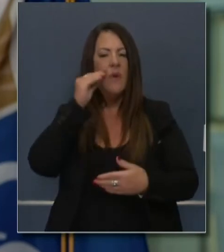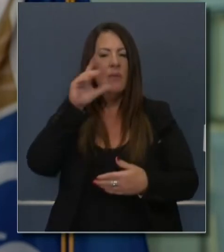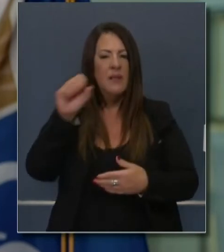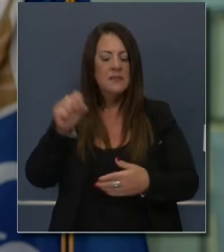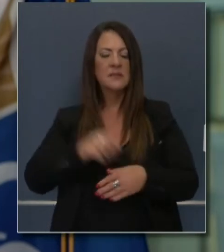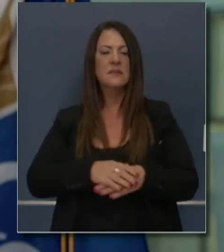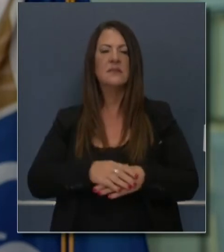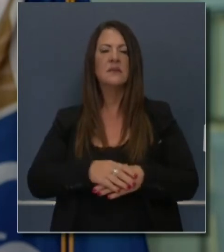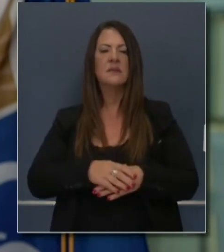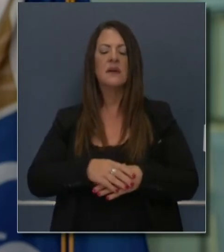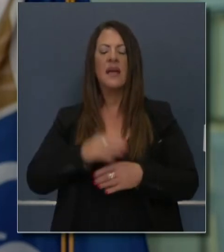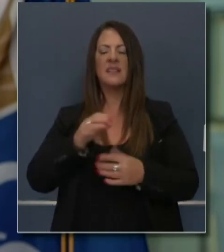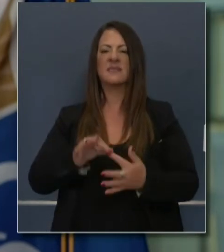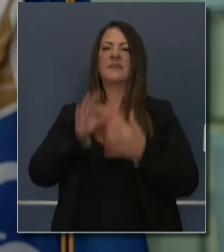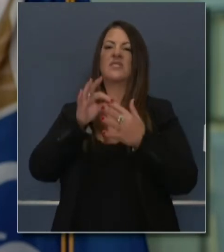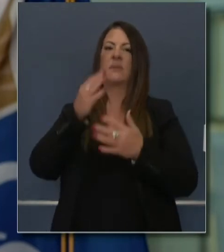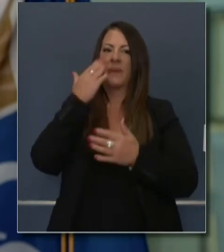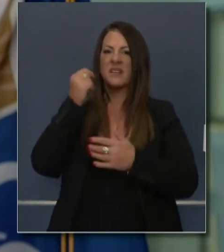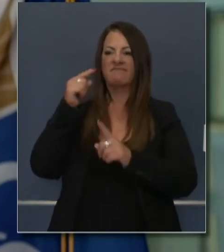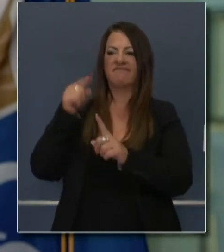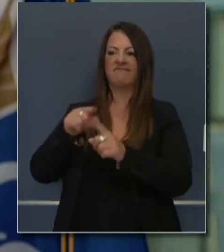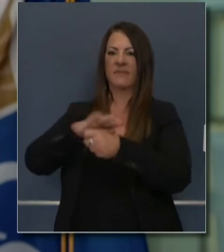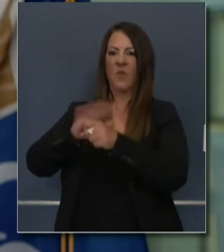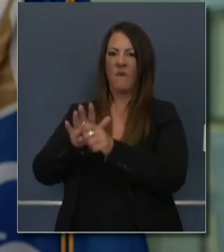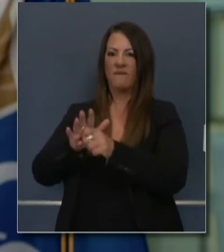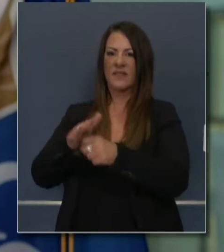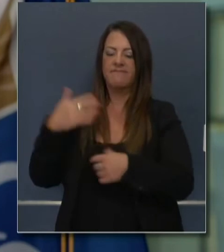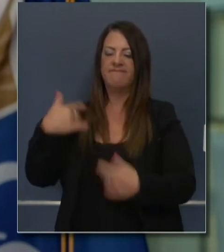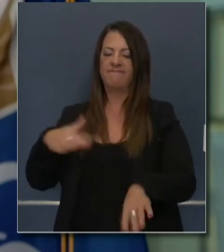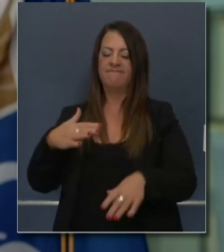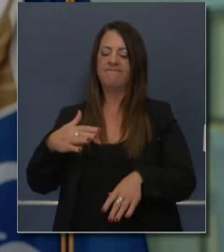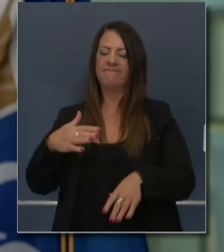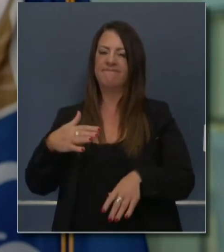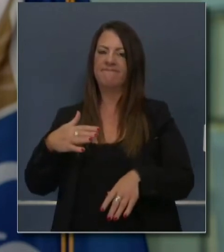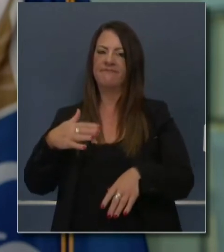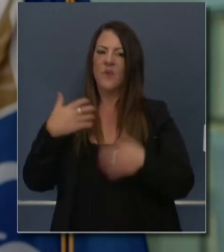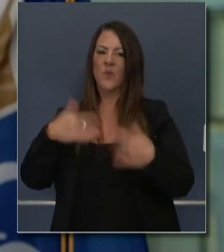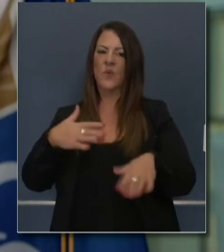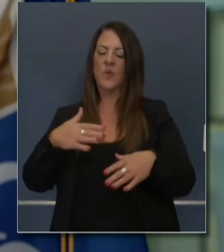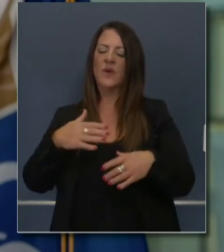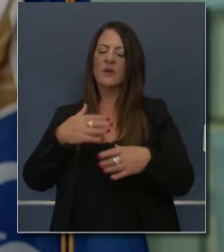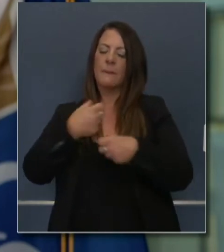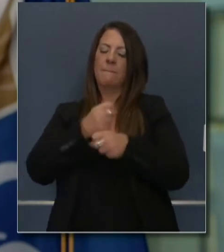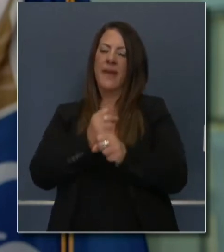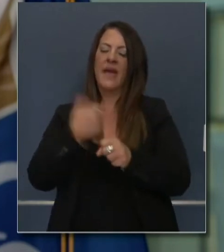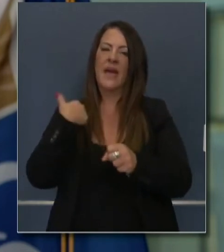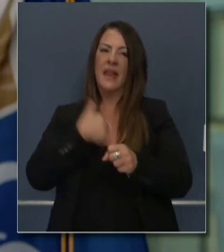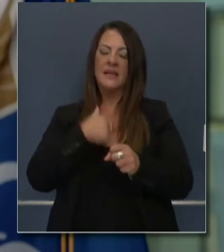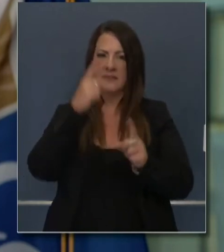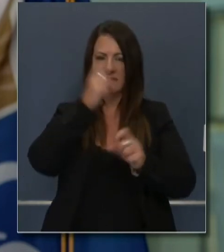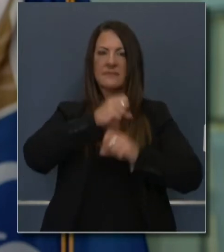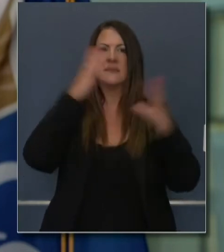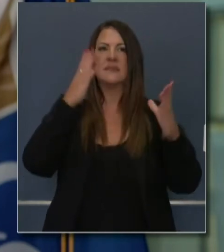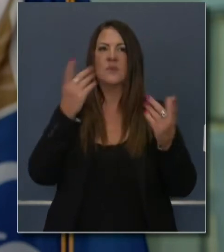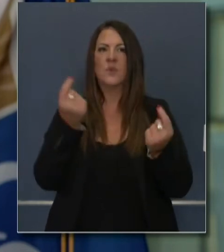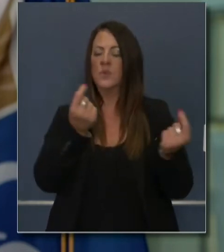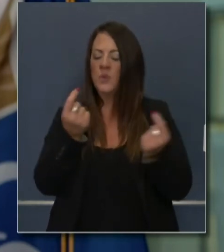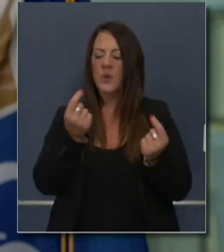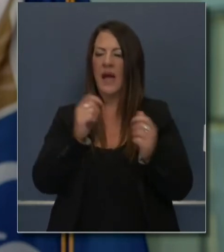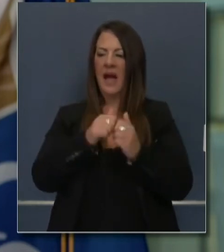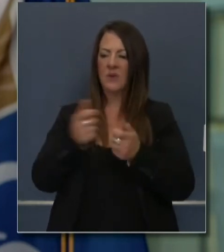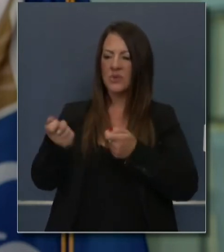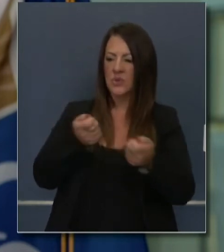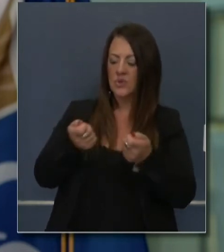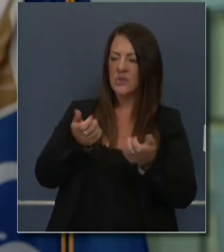pandemic coming as it relates to the impact that broader agenda and vision has had as related